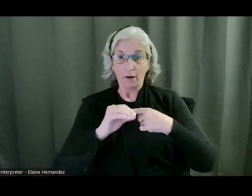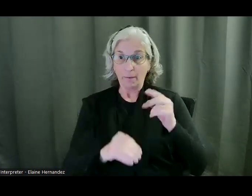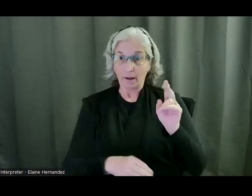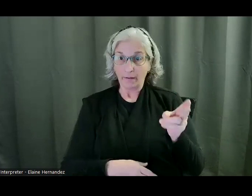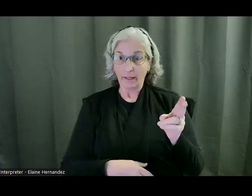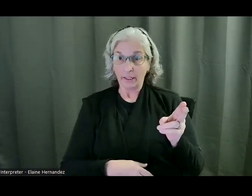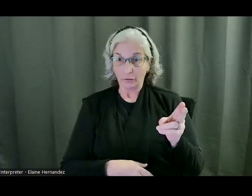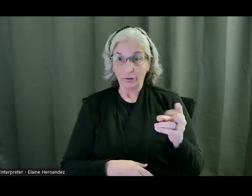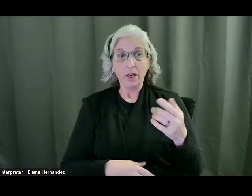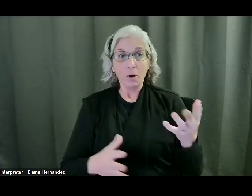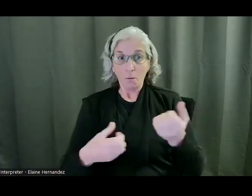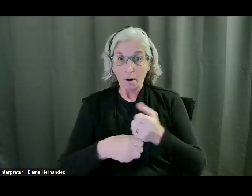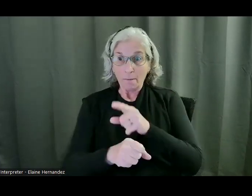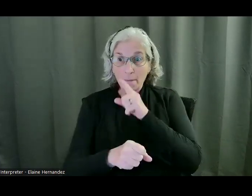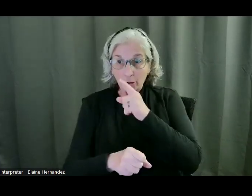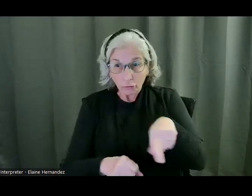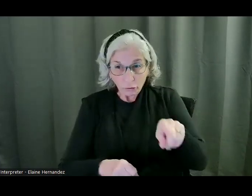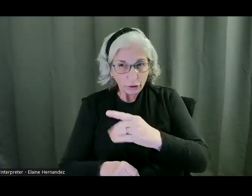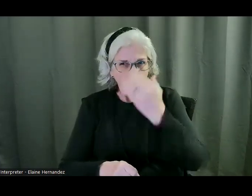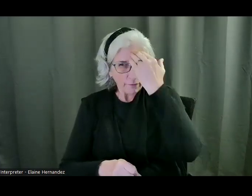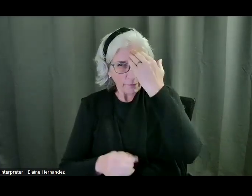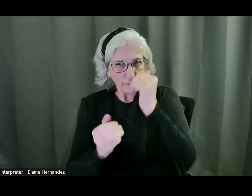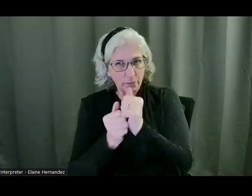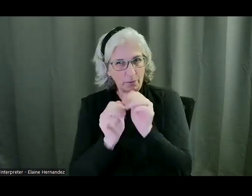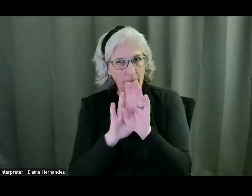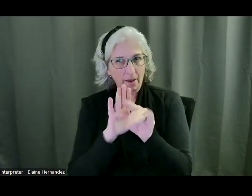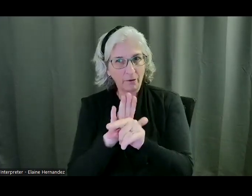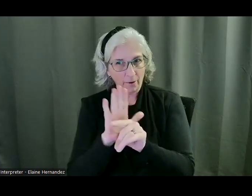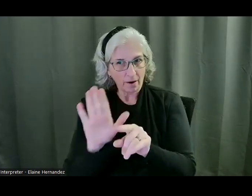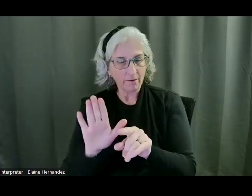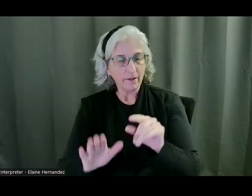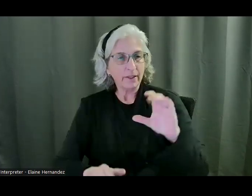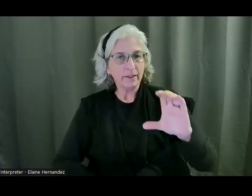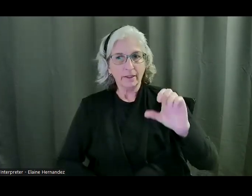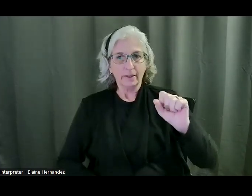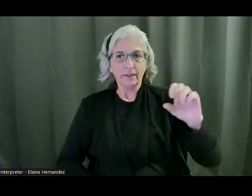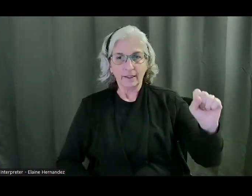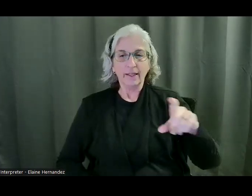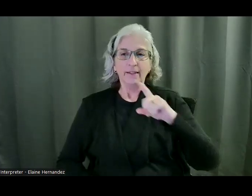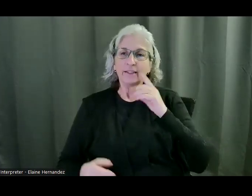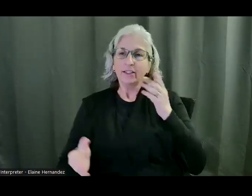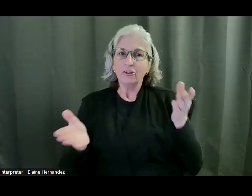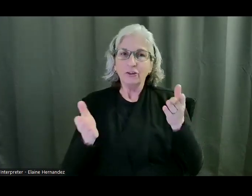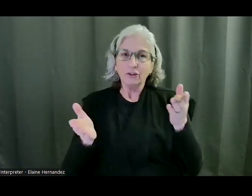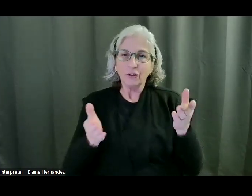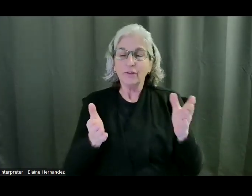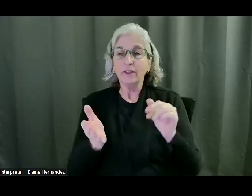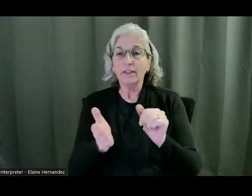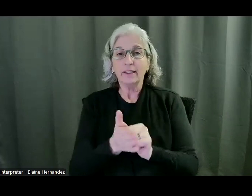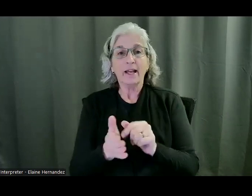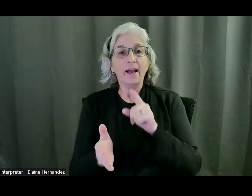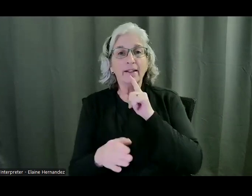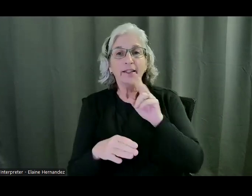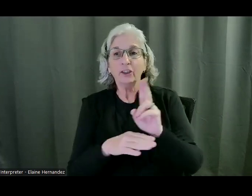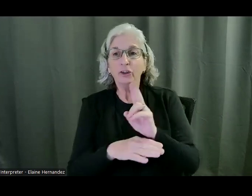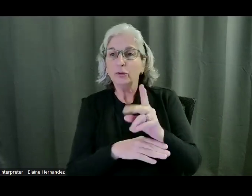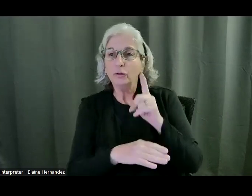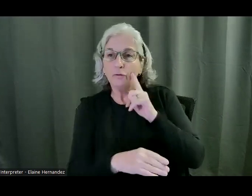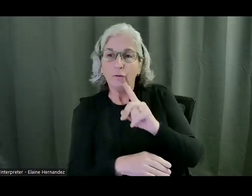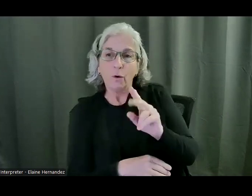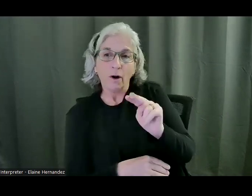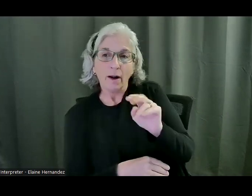the scene, make sure everybody's kind of familiar with what we're talking about. CSS is a service that's intended to address